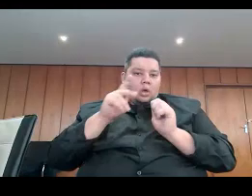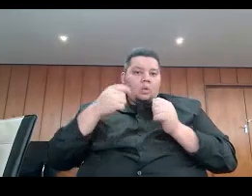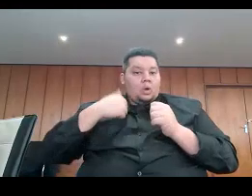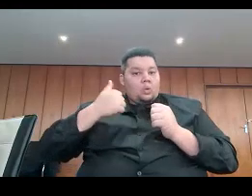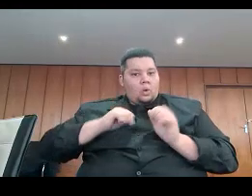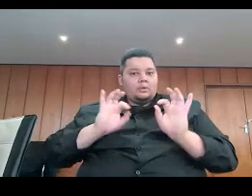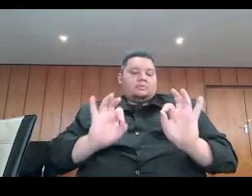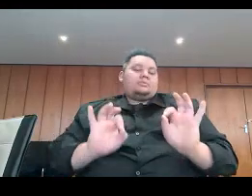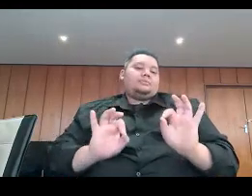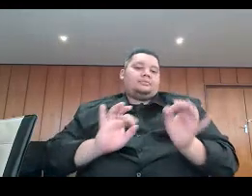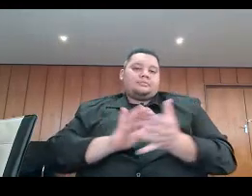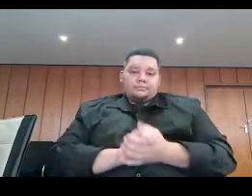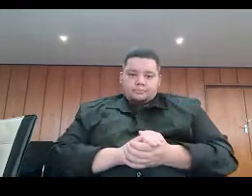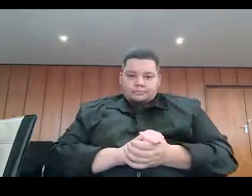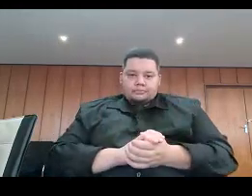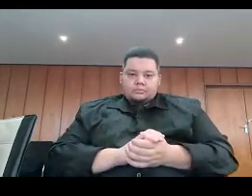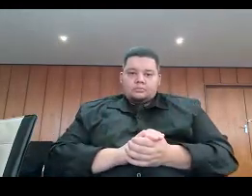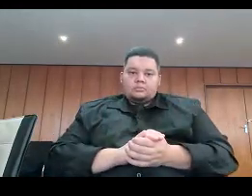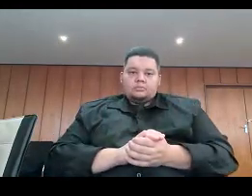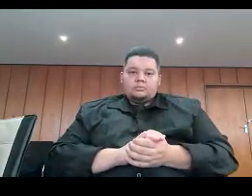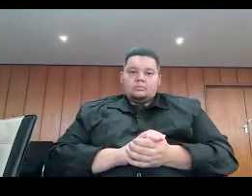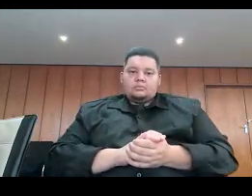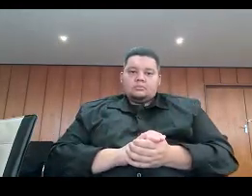want. In 2011,